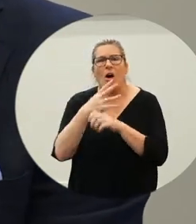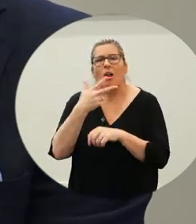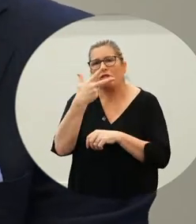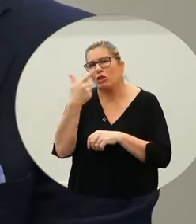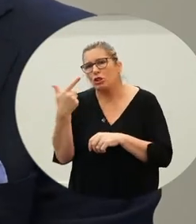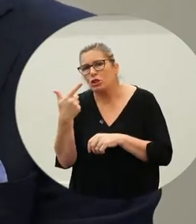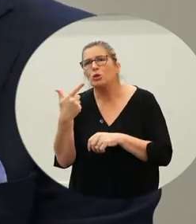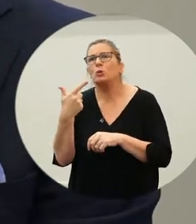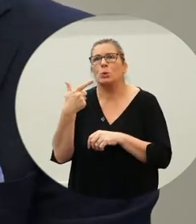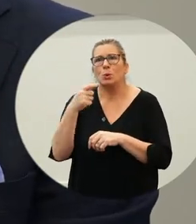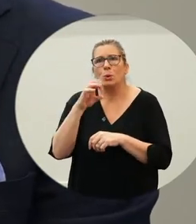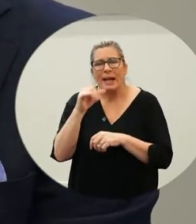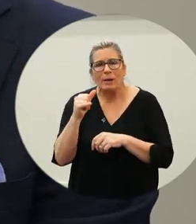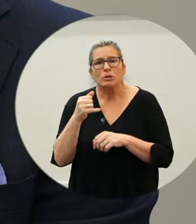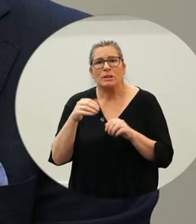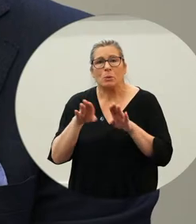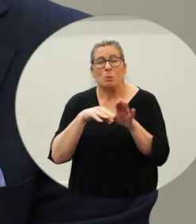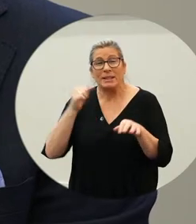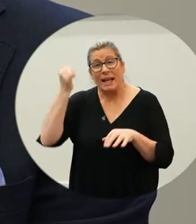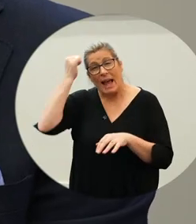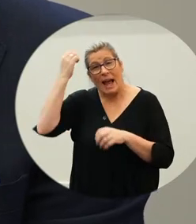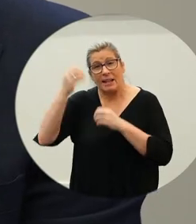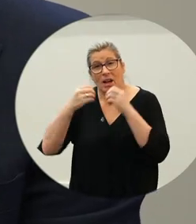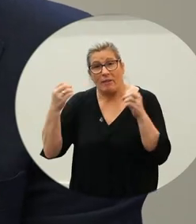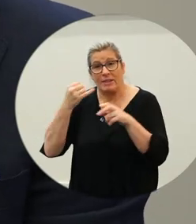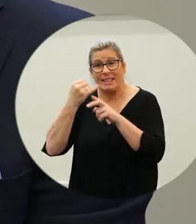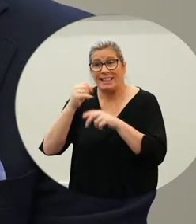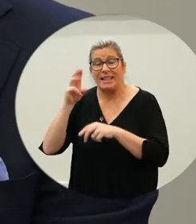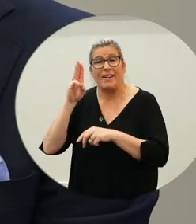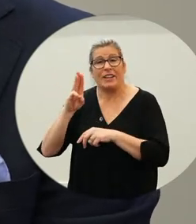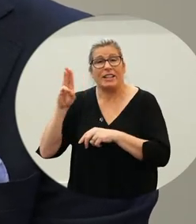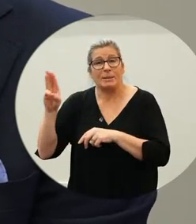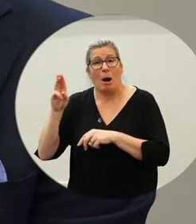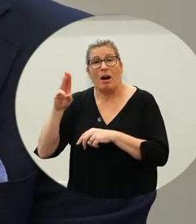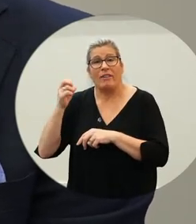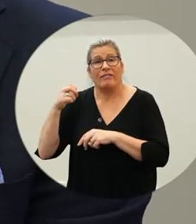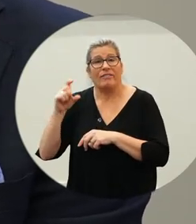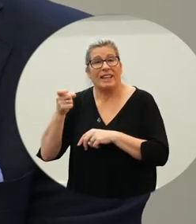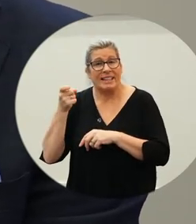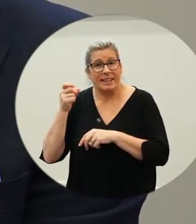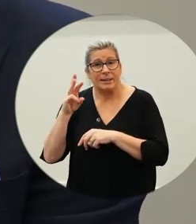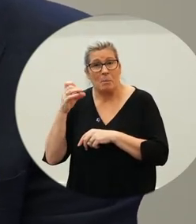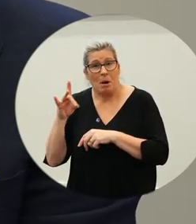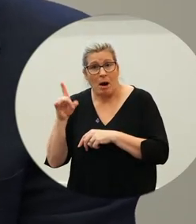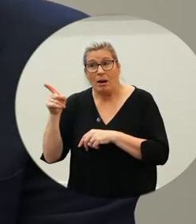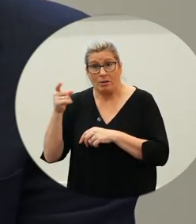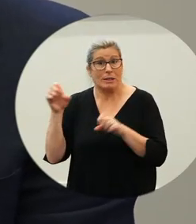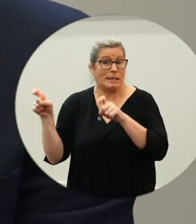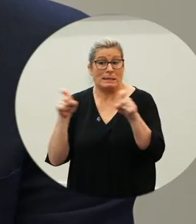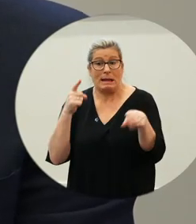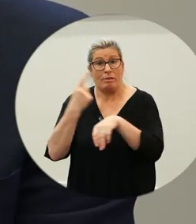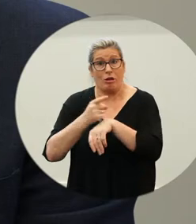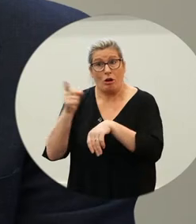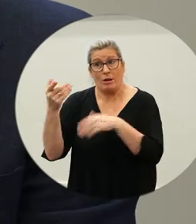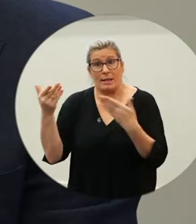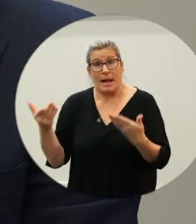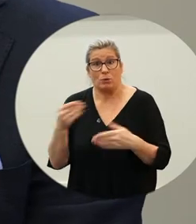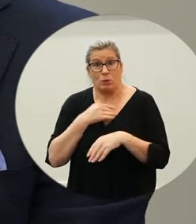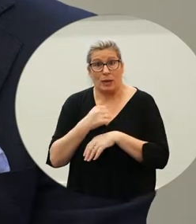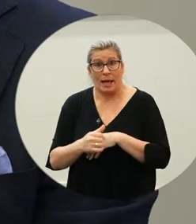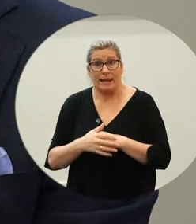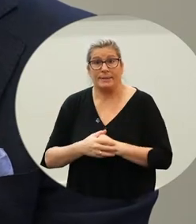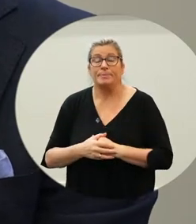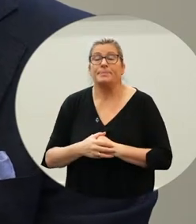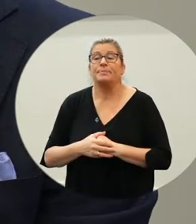counties, with headquarters at the depot in the Phoenix Park, where, of course, the Garda's headquarters still resides today.